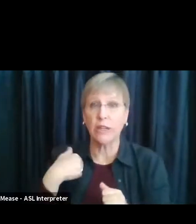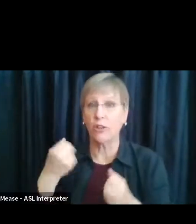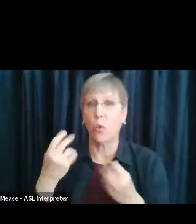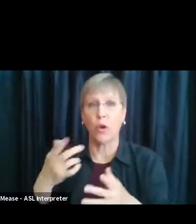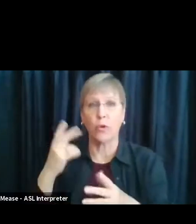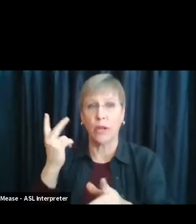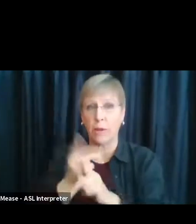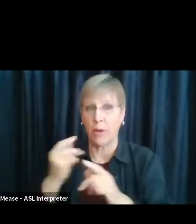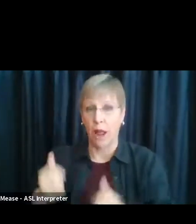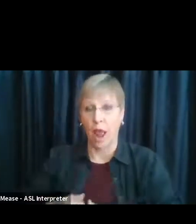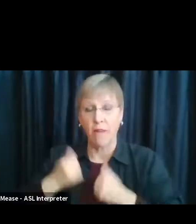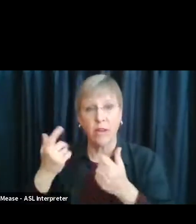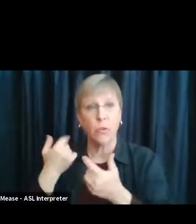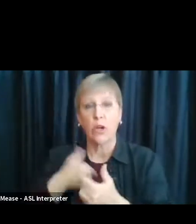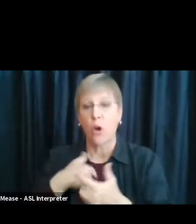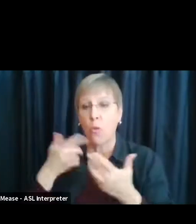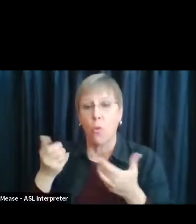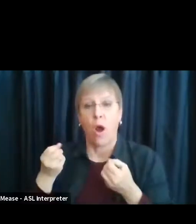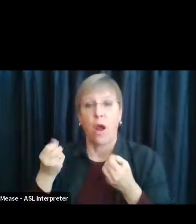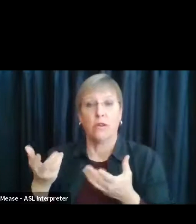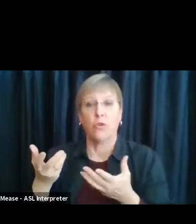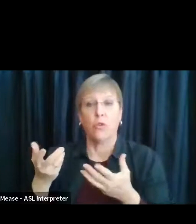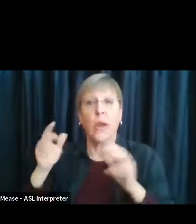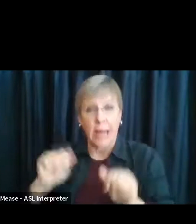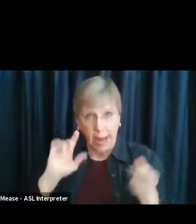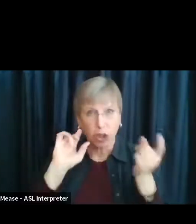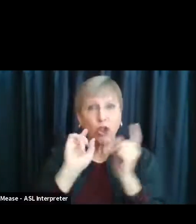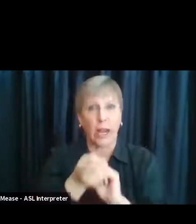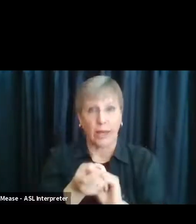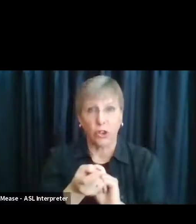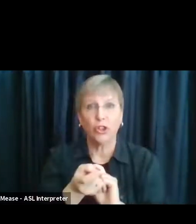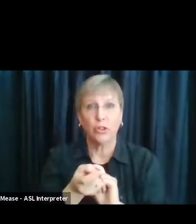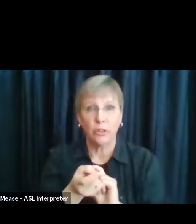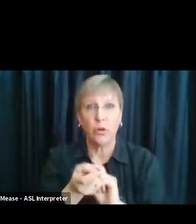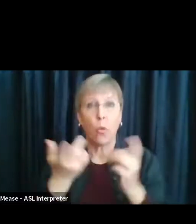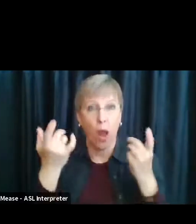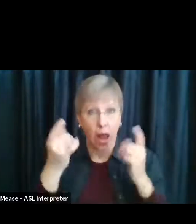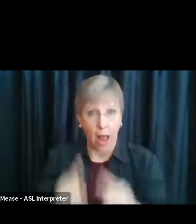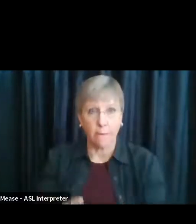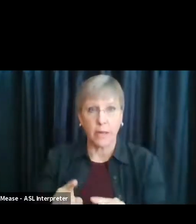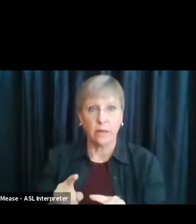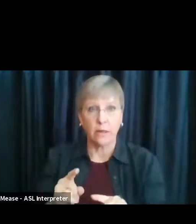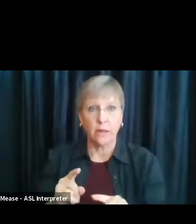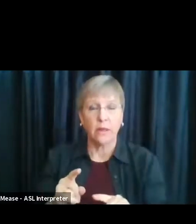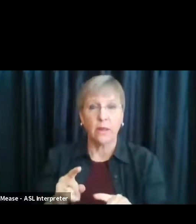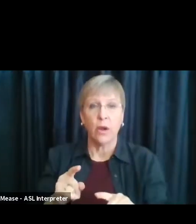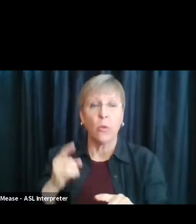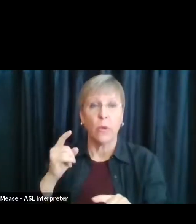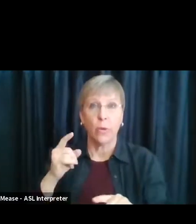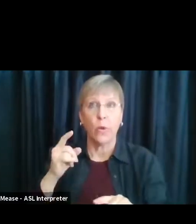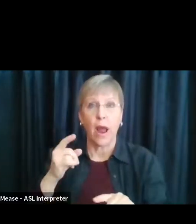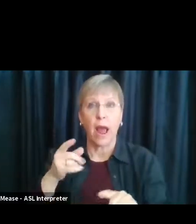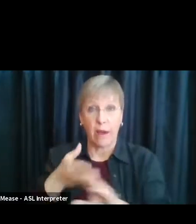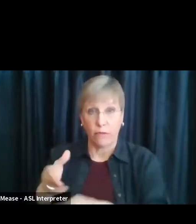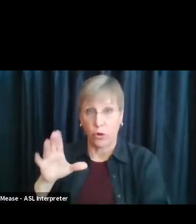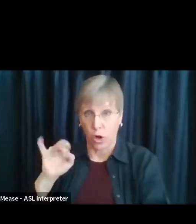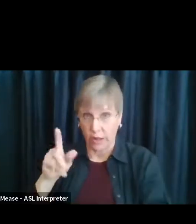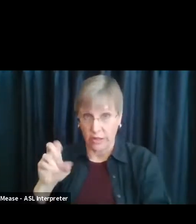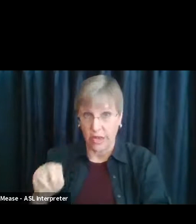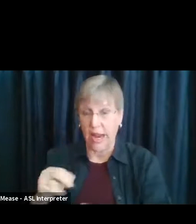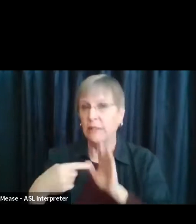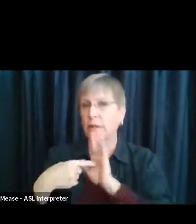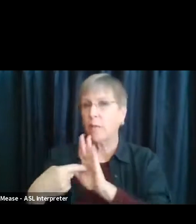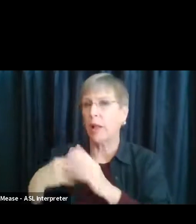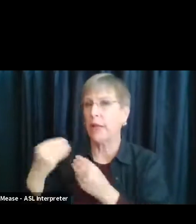and we don't want to. We can change what happened after colonization, and symbolically giving back